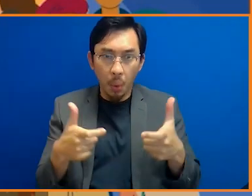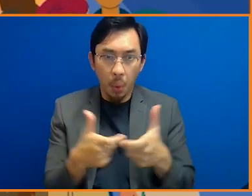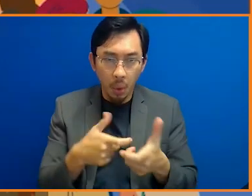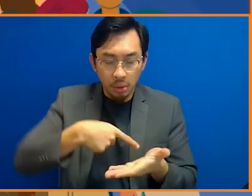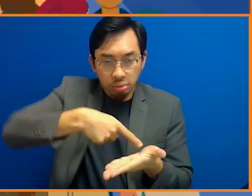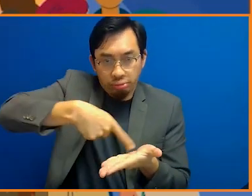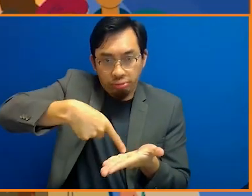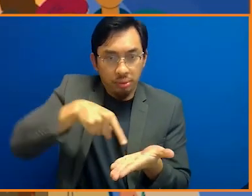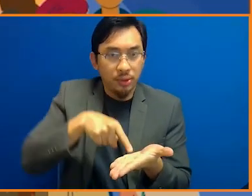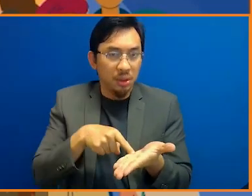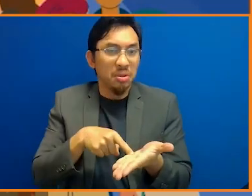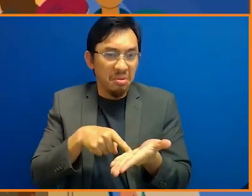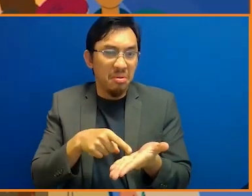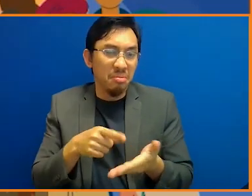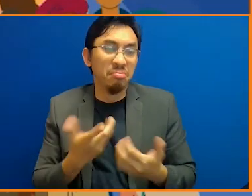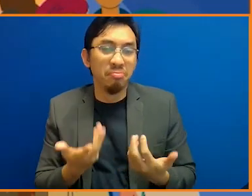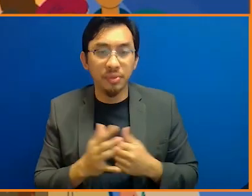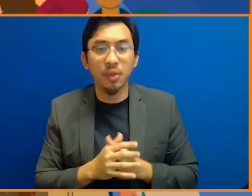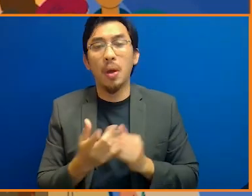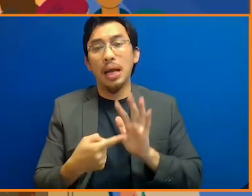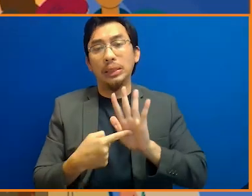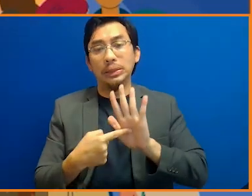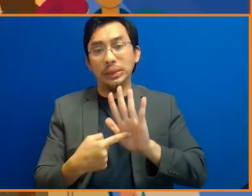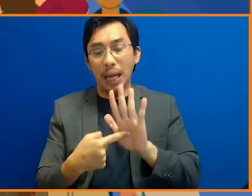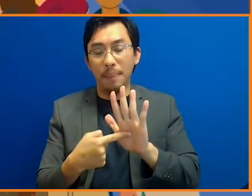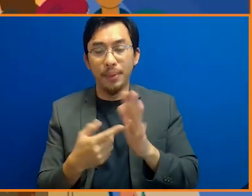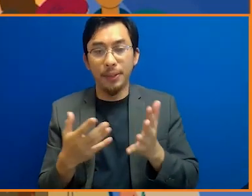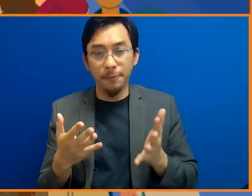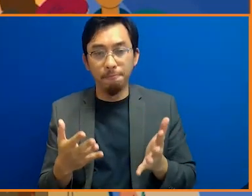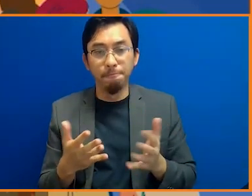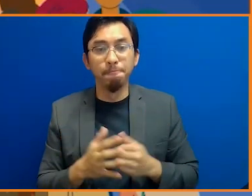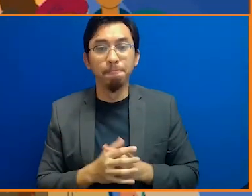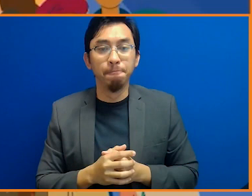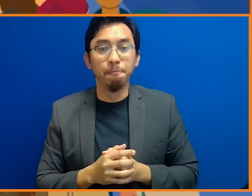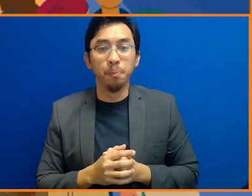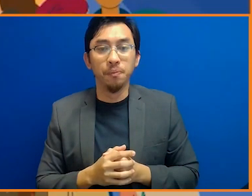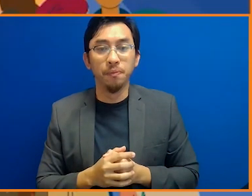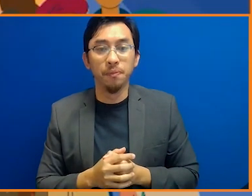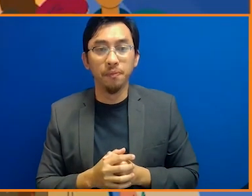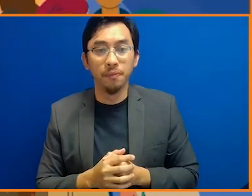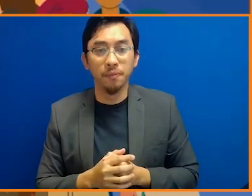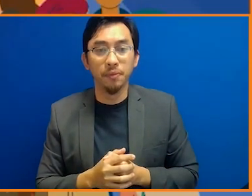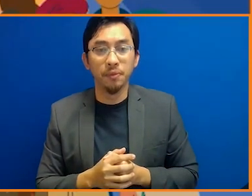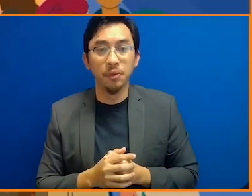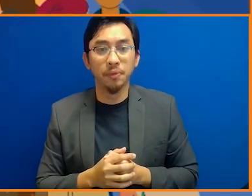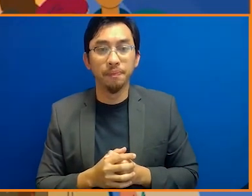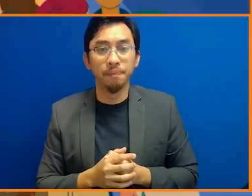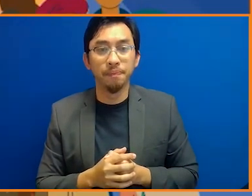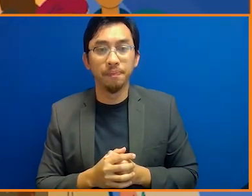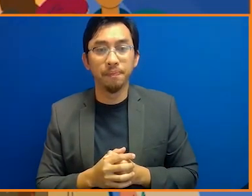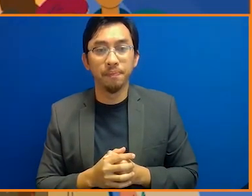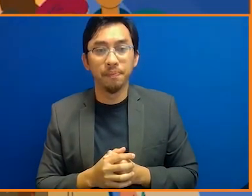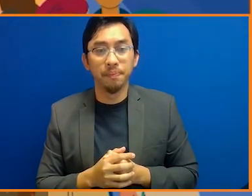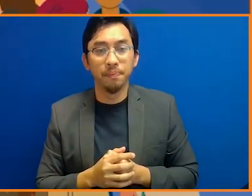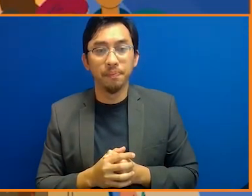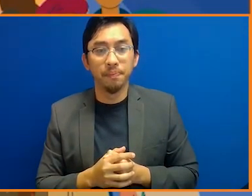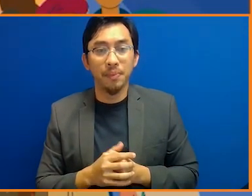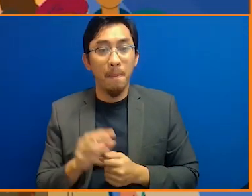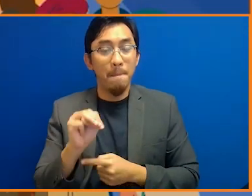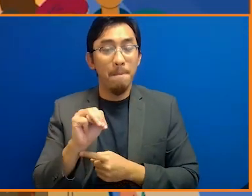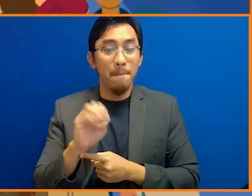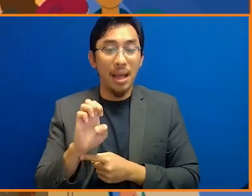like sand deposit survey. This one example from somewhere in